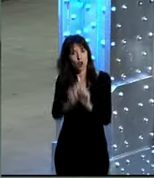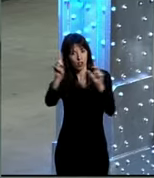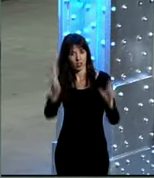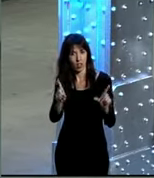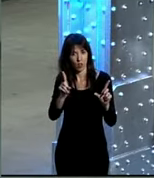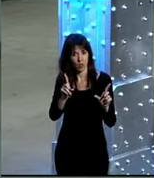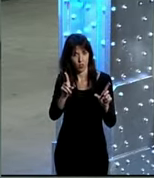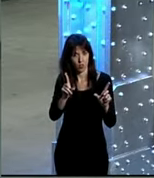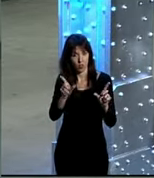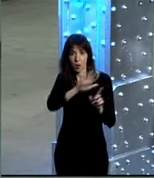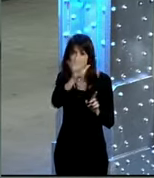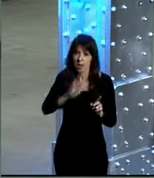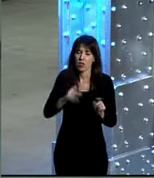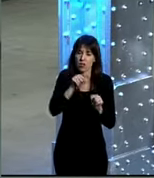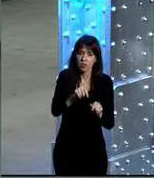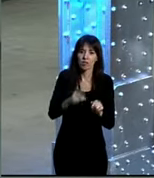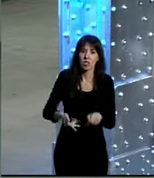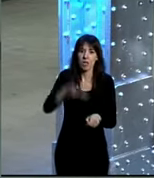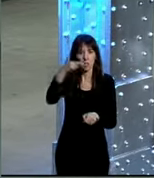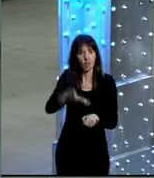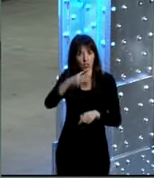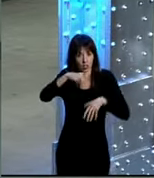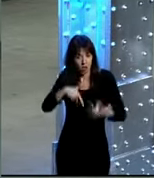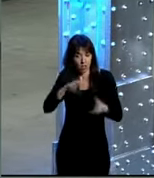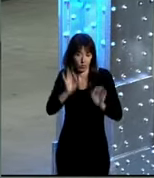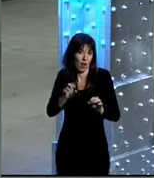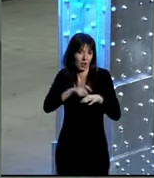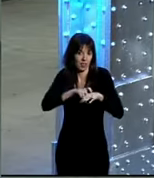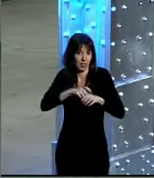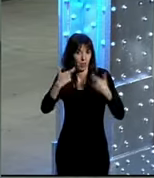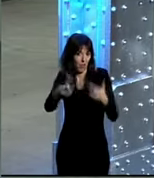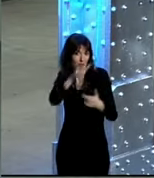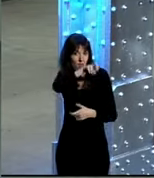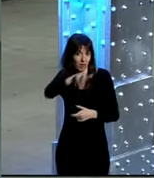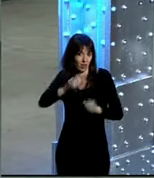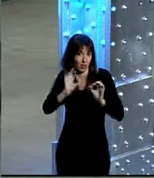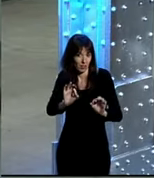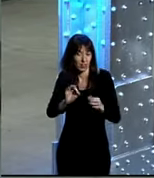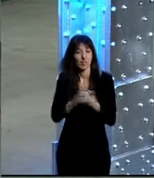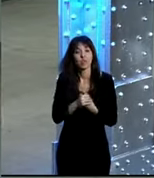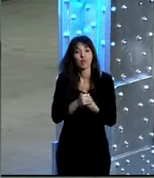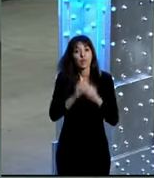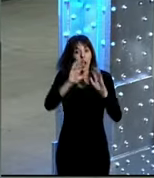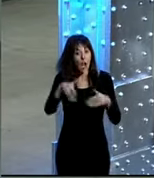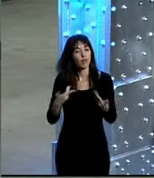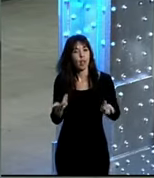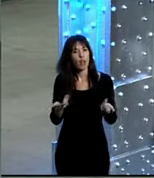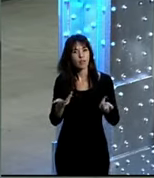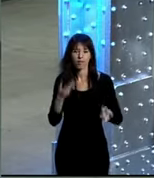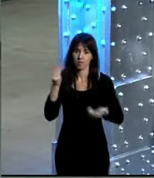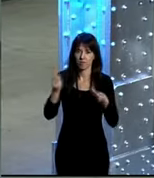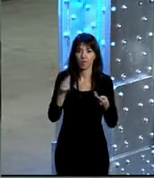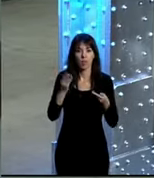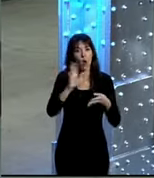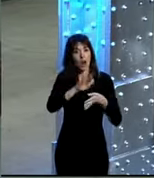polis, in the city, but connected besides that, because it seems it's something essential for what we are, and